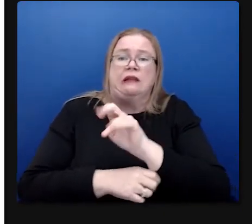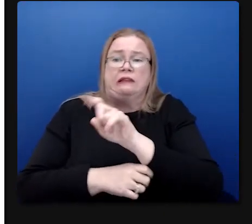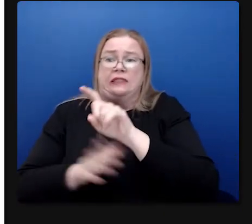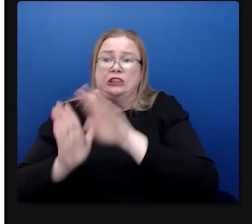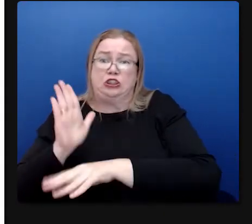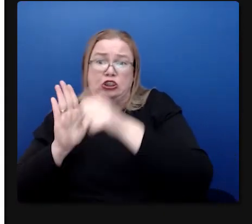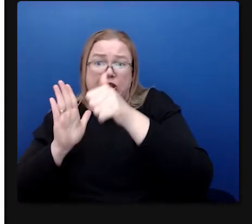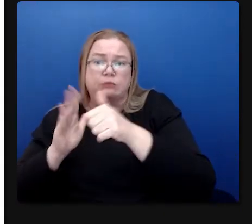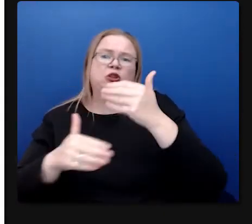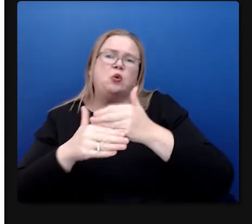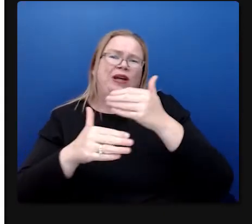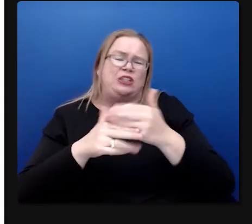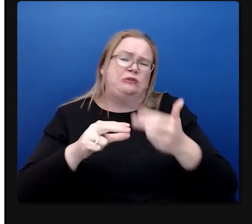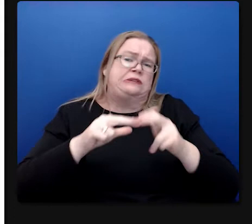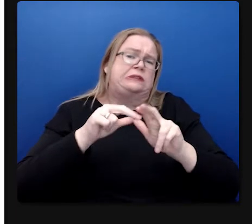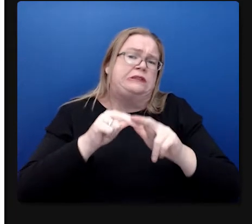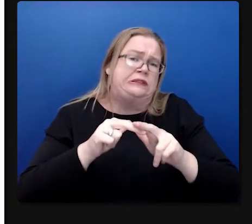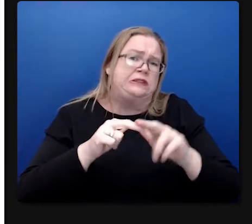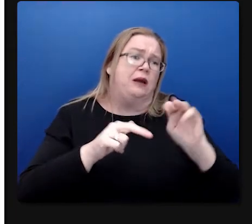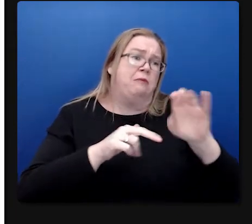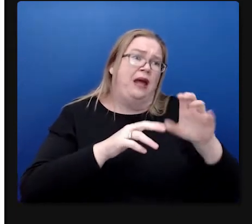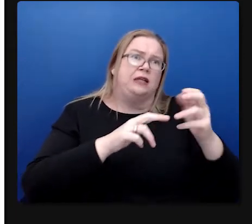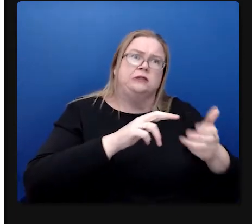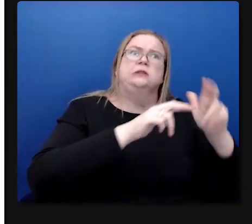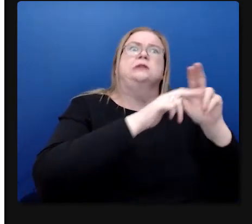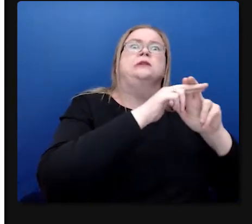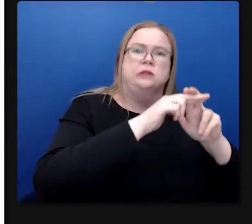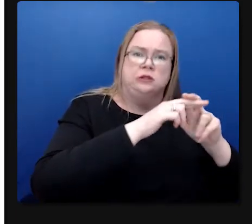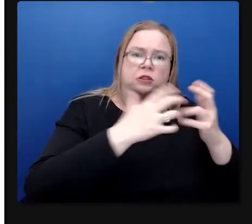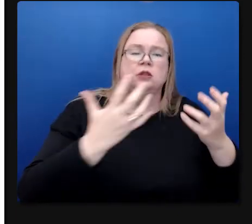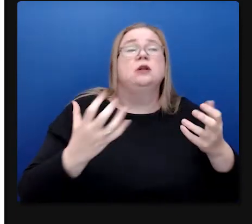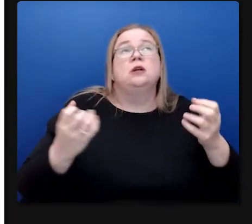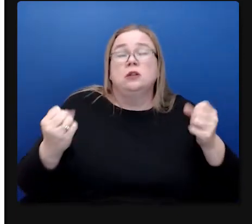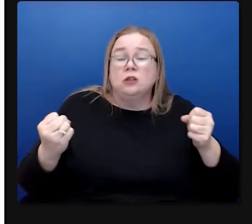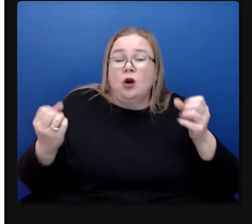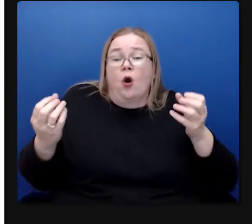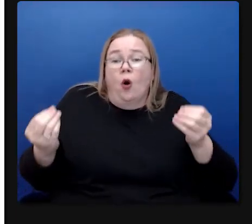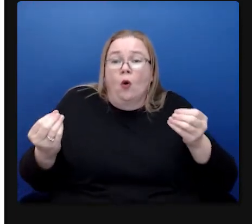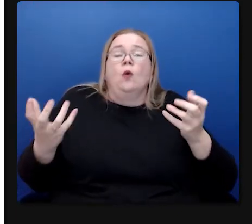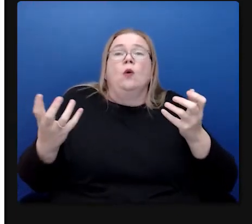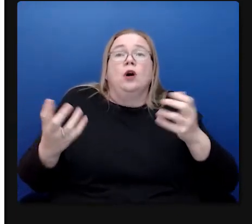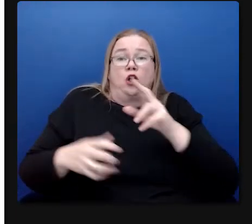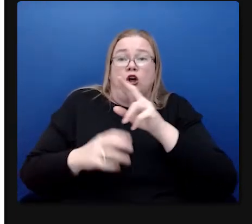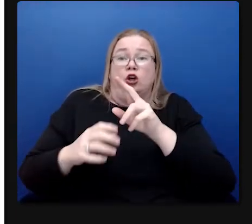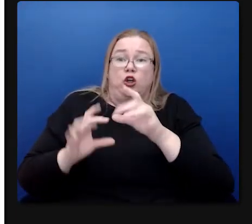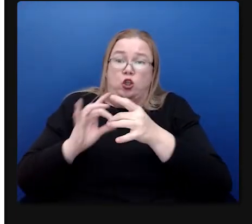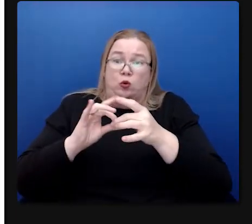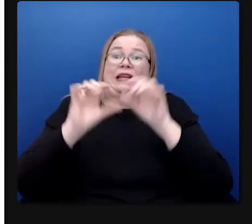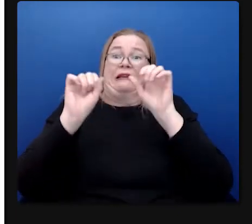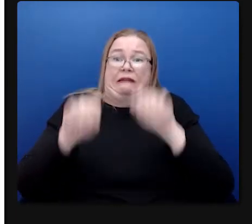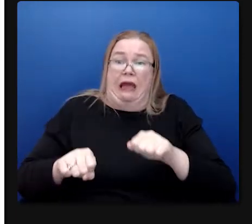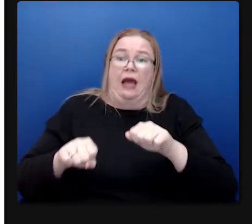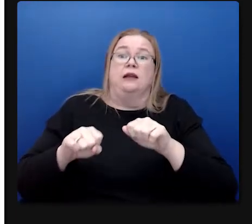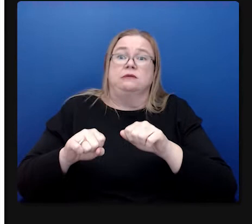Linux is the cheapest, Windows is slightly more expensive, Mac is a fair bit more expensive. Since Unity has the ability to make Windows